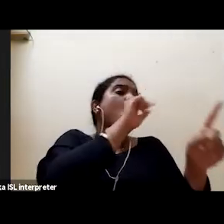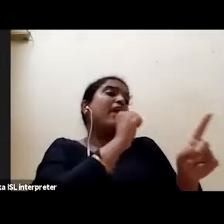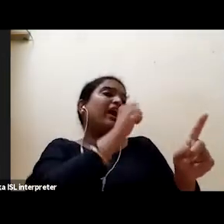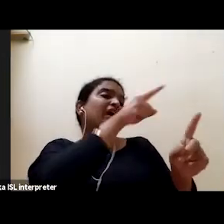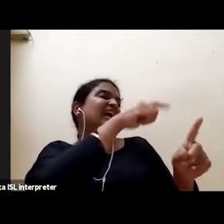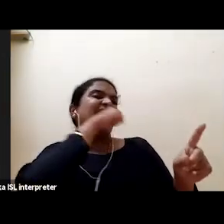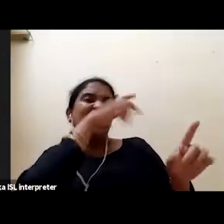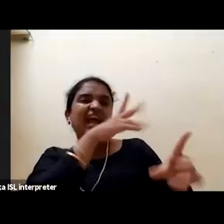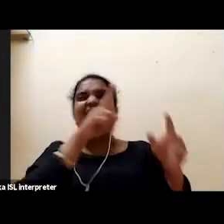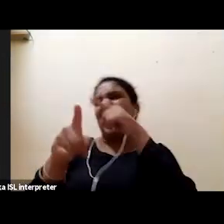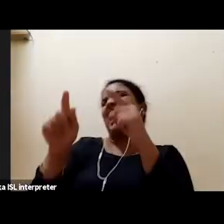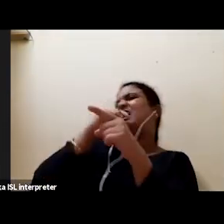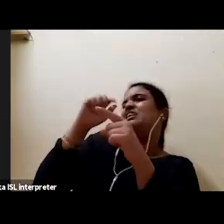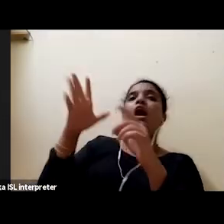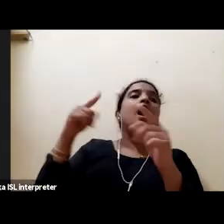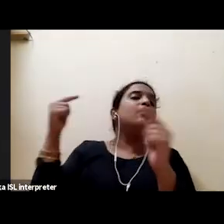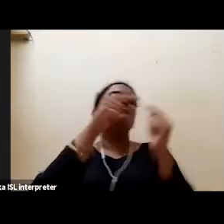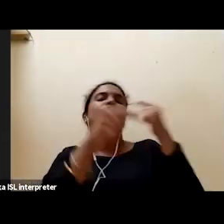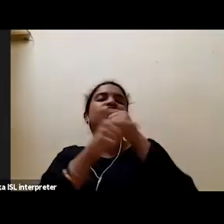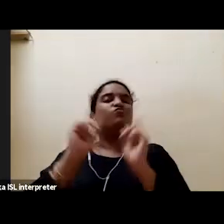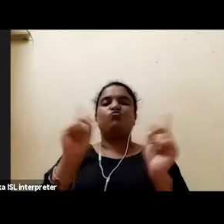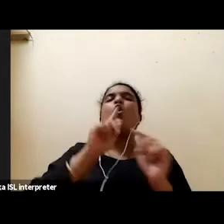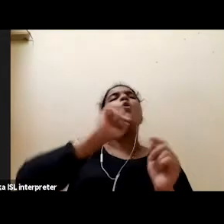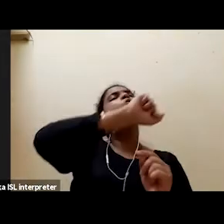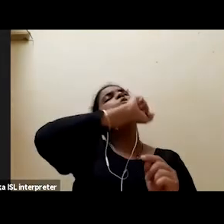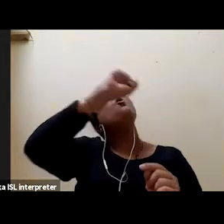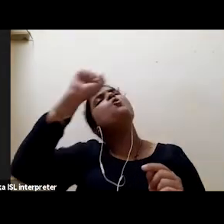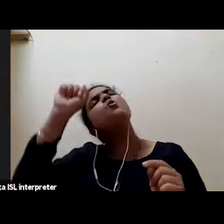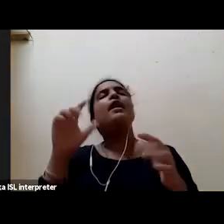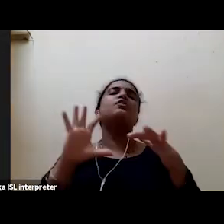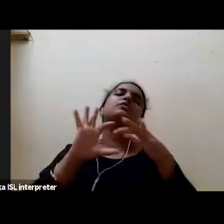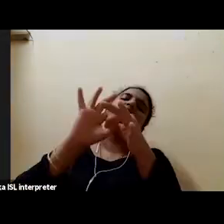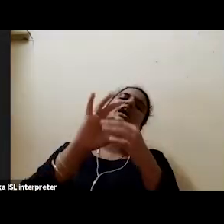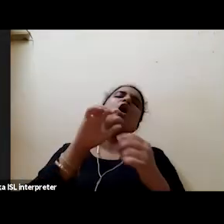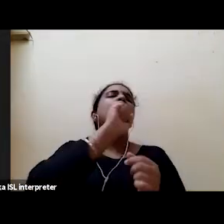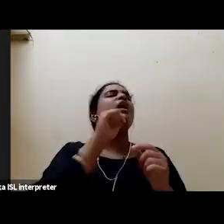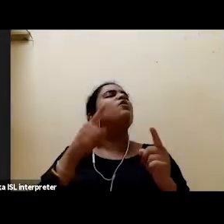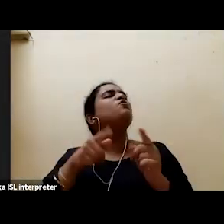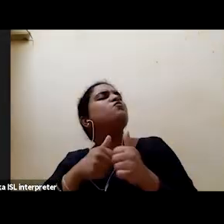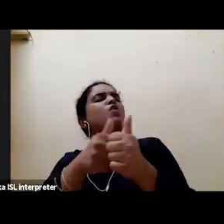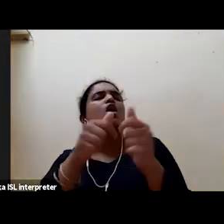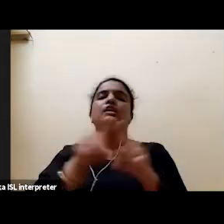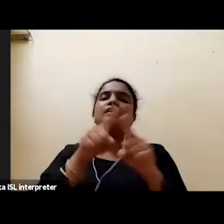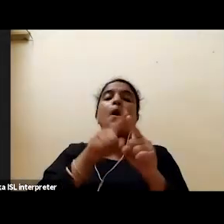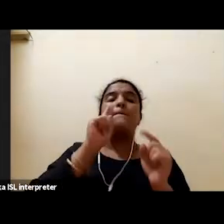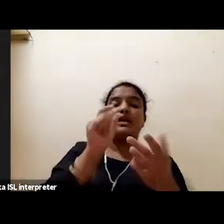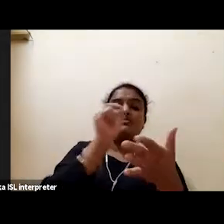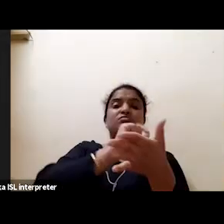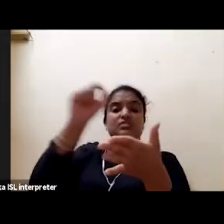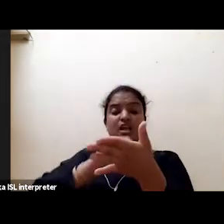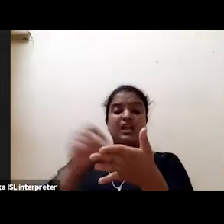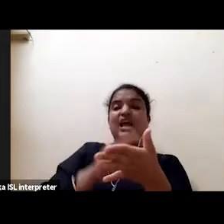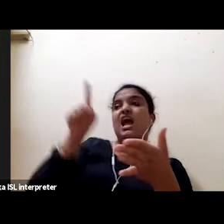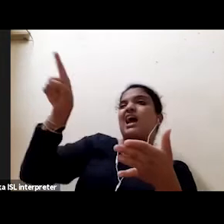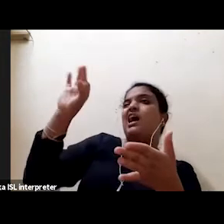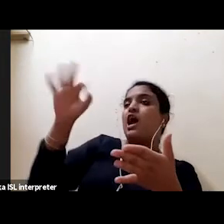So, never be disrespectful. You could have your own likes and dislikes, and that's totally fine. But in your writing, never show disrespect to others' food